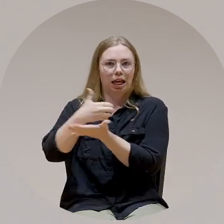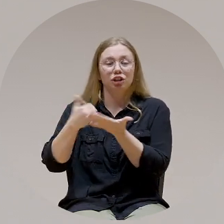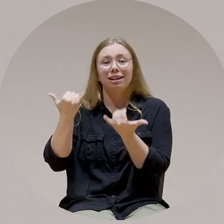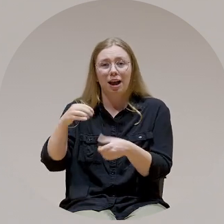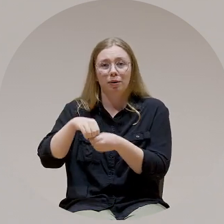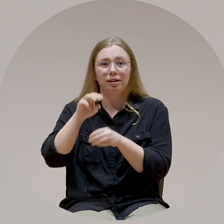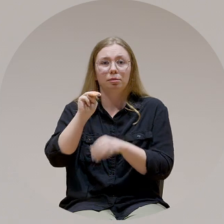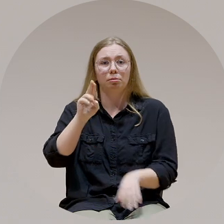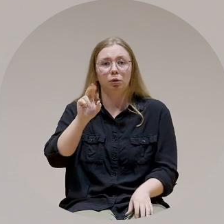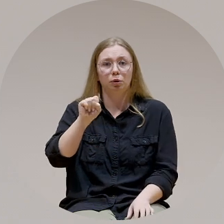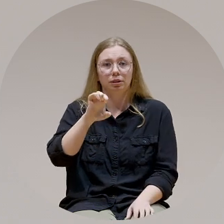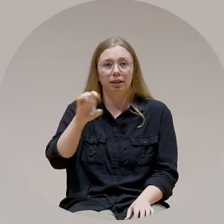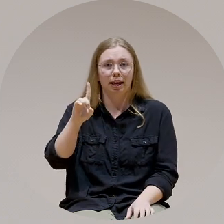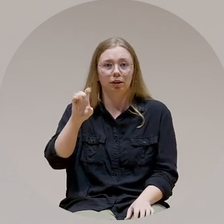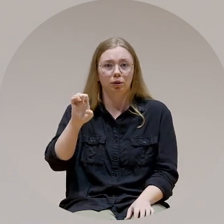Branly.